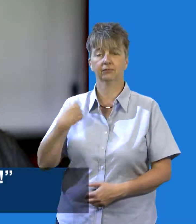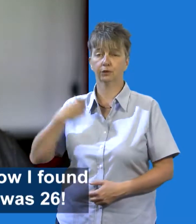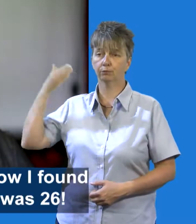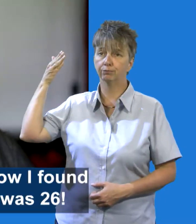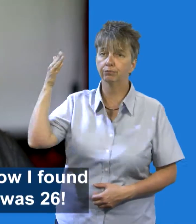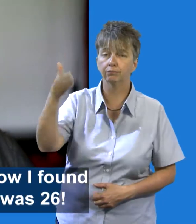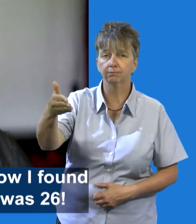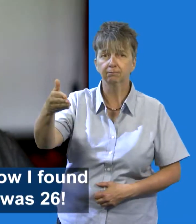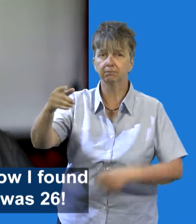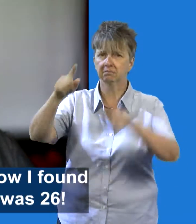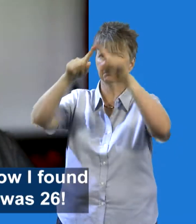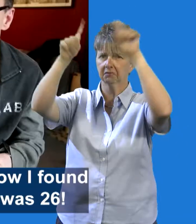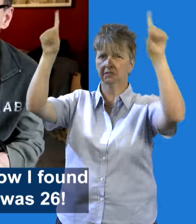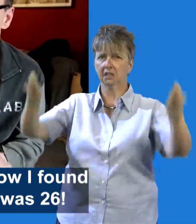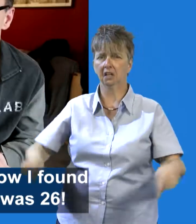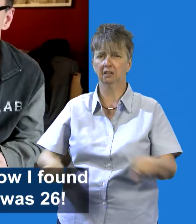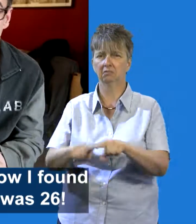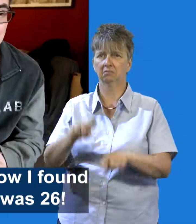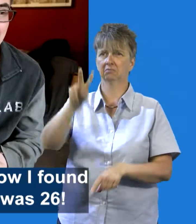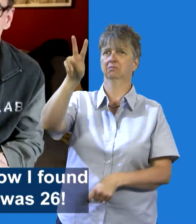clinic." And that was the first